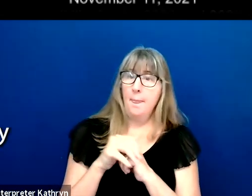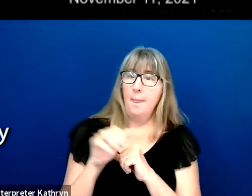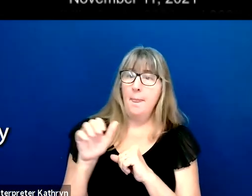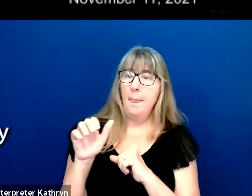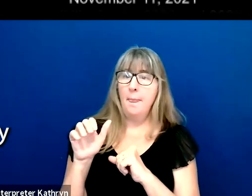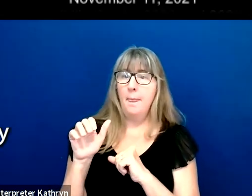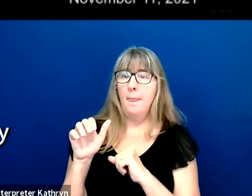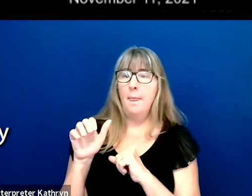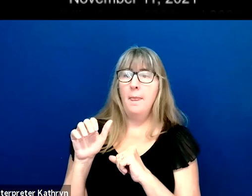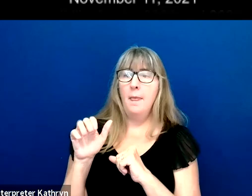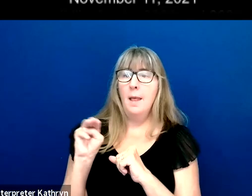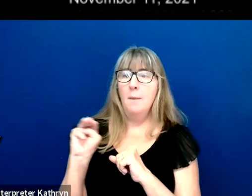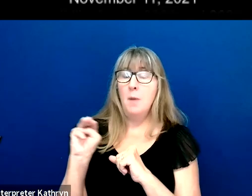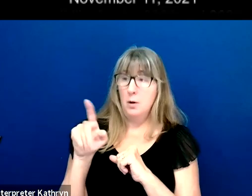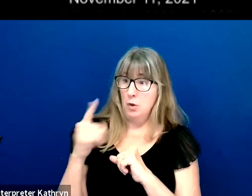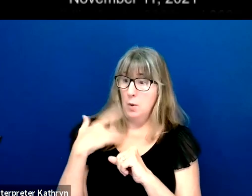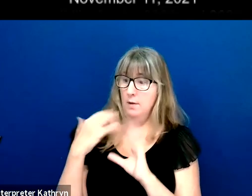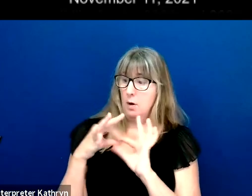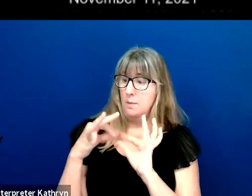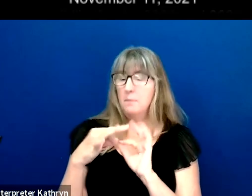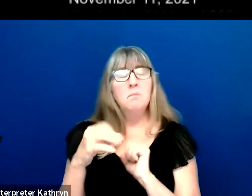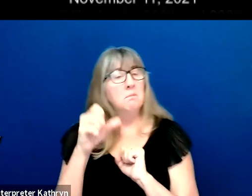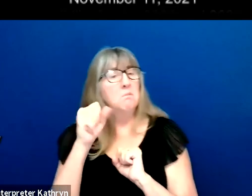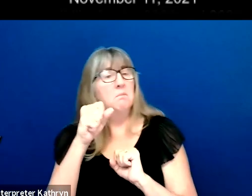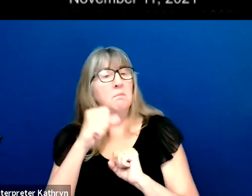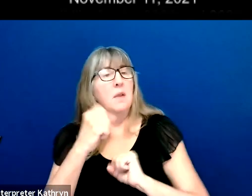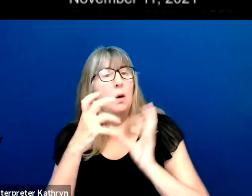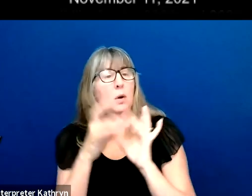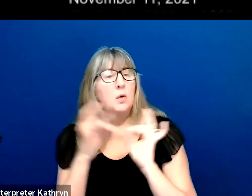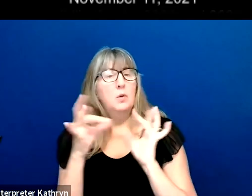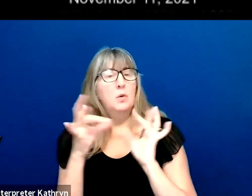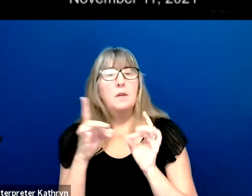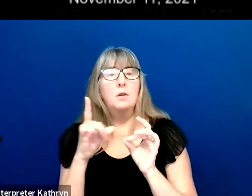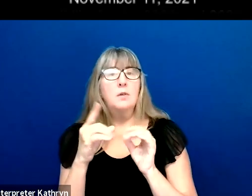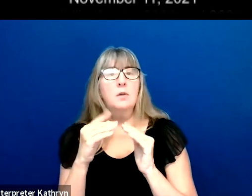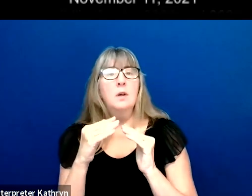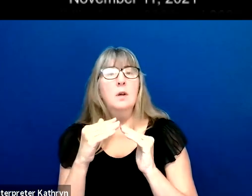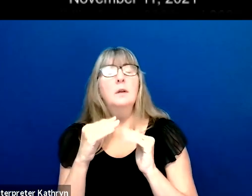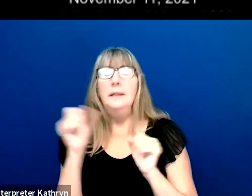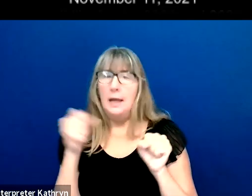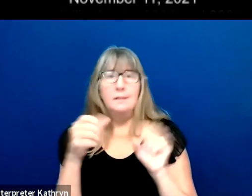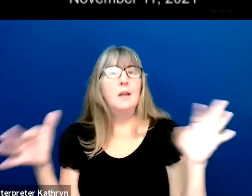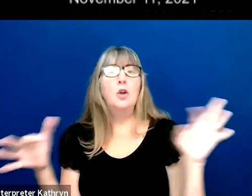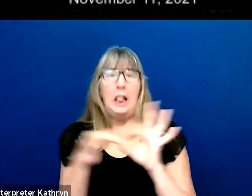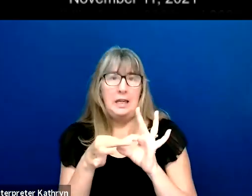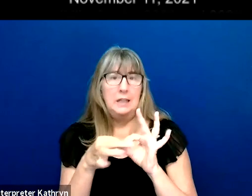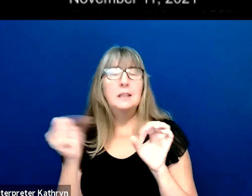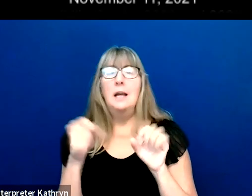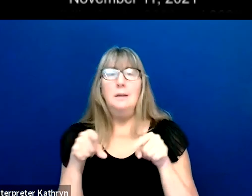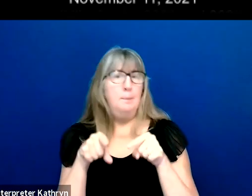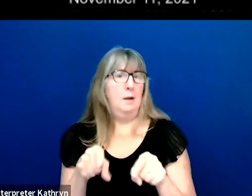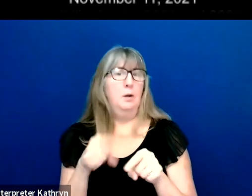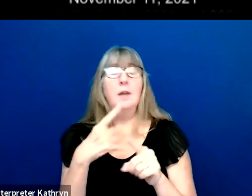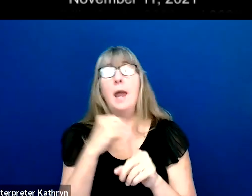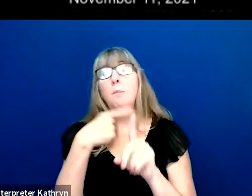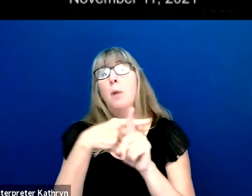thing that I might say is that there are absolutely significant links, there's significant parallels, and there's also significant causative relationship,